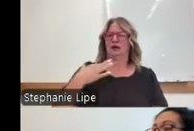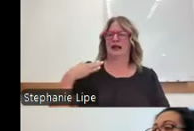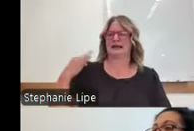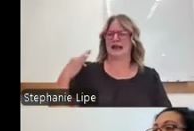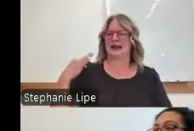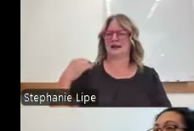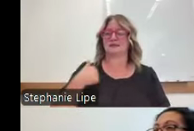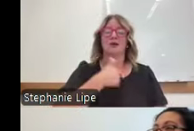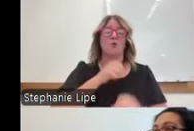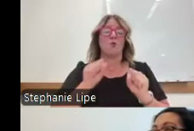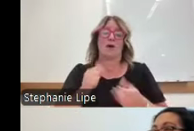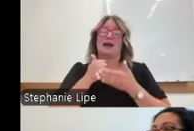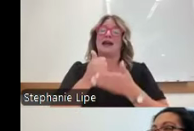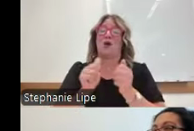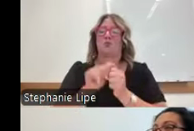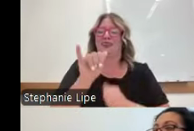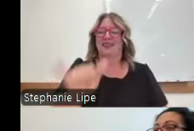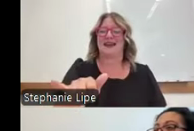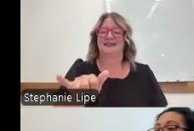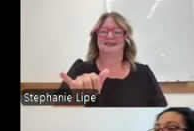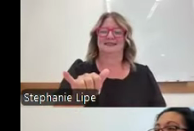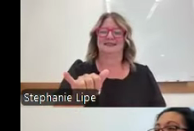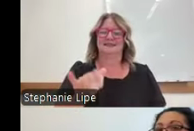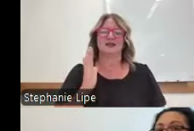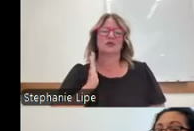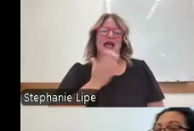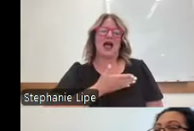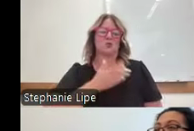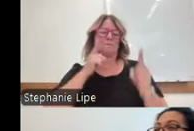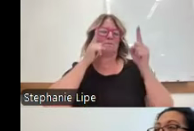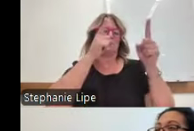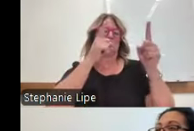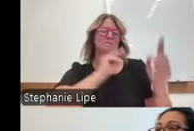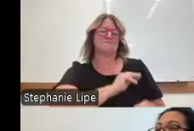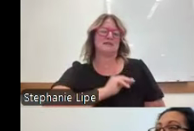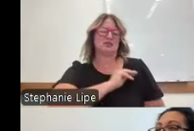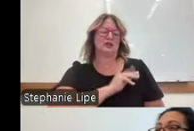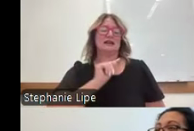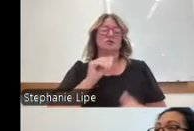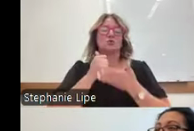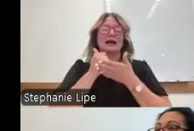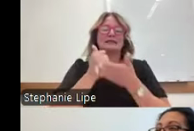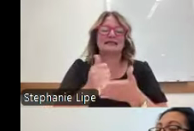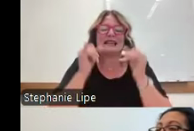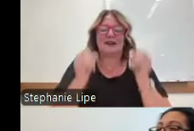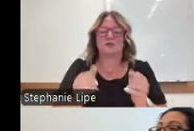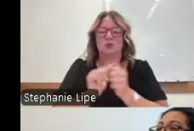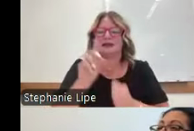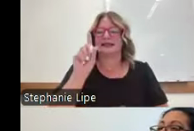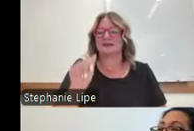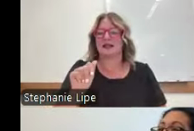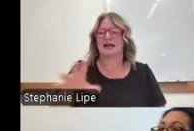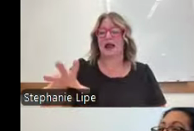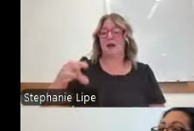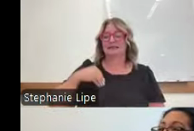customers and that they are good candidates so we can work with the businesses on that, to make sure that our goals and our mission is to